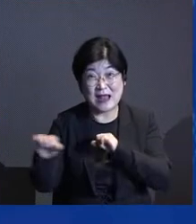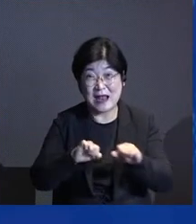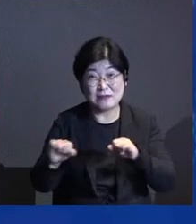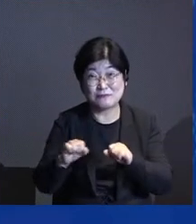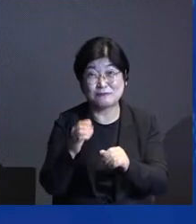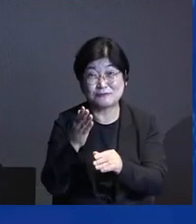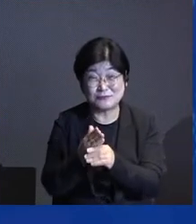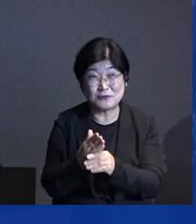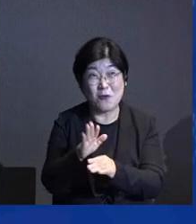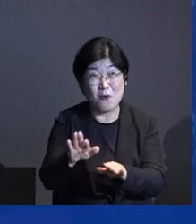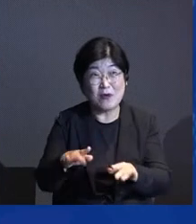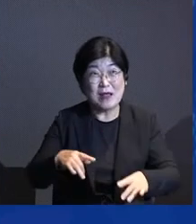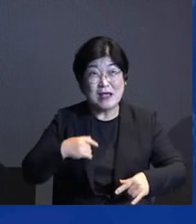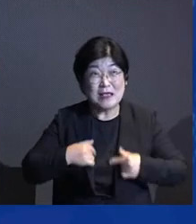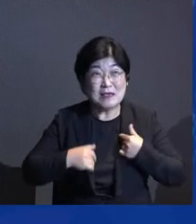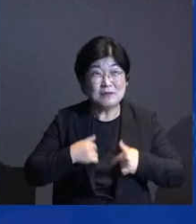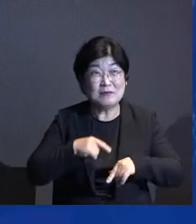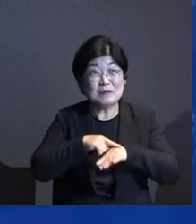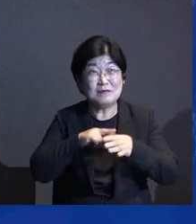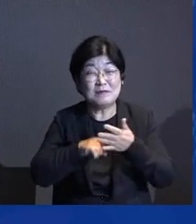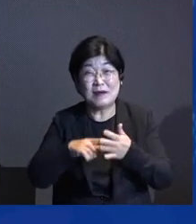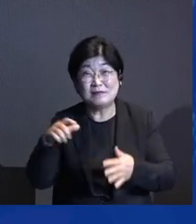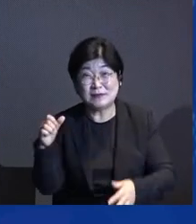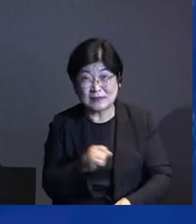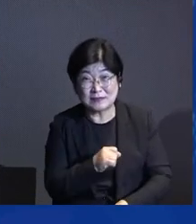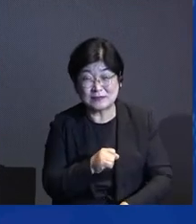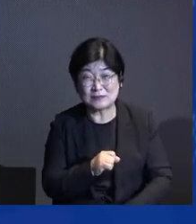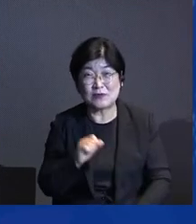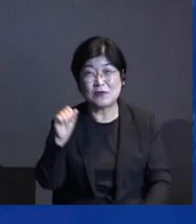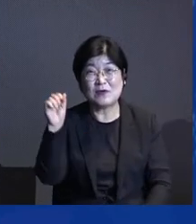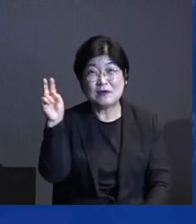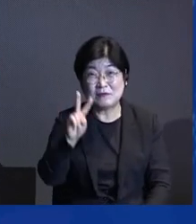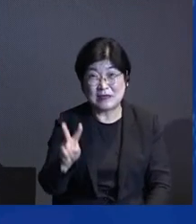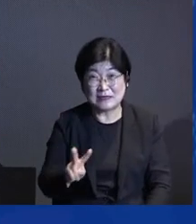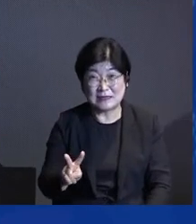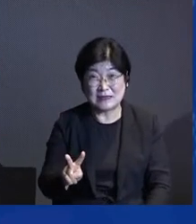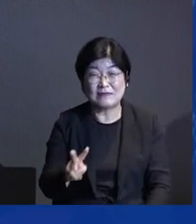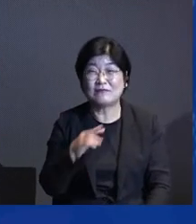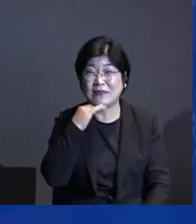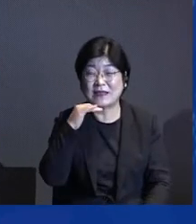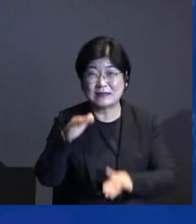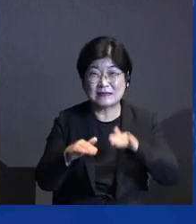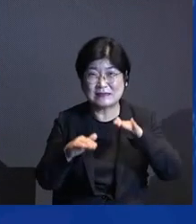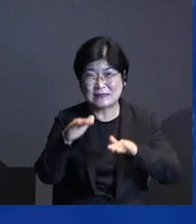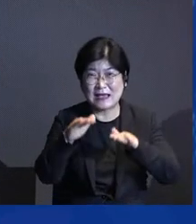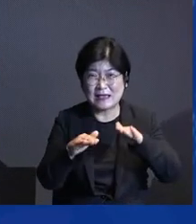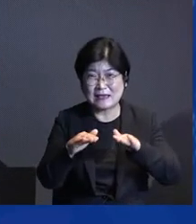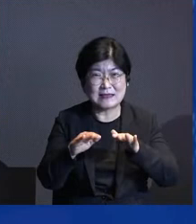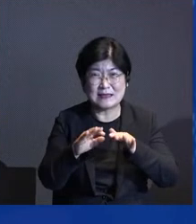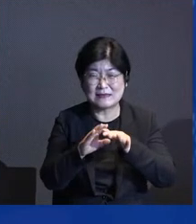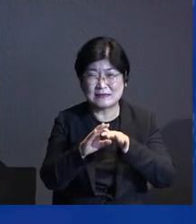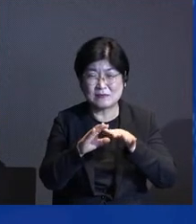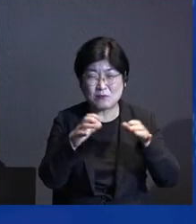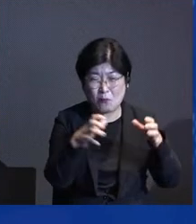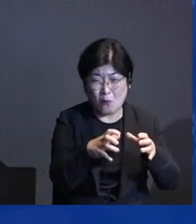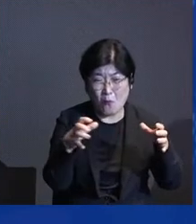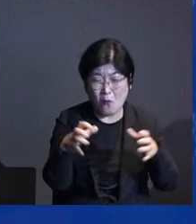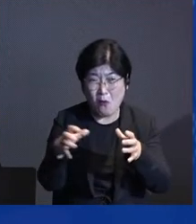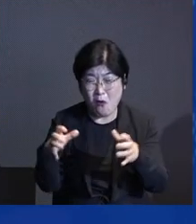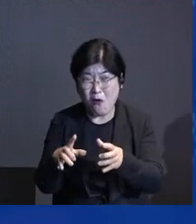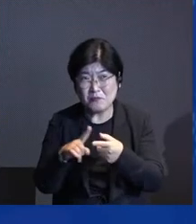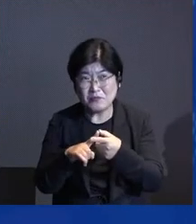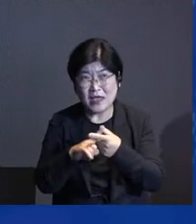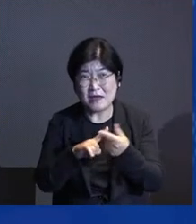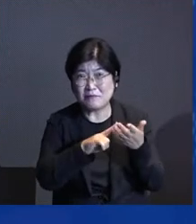to Vietnam and visit a community development model that currently is providing